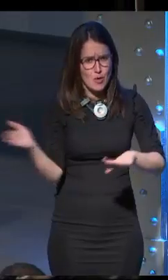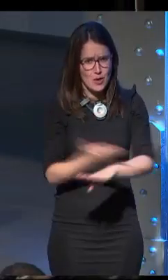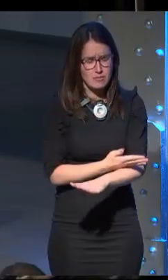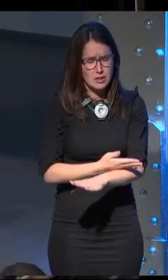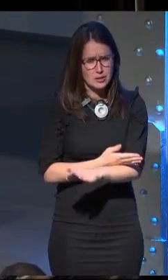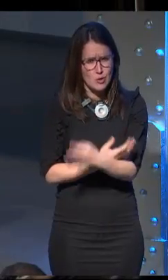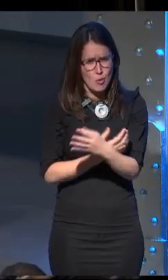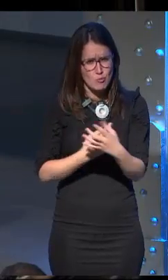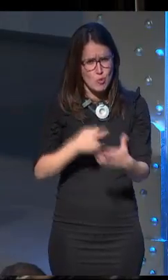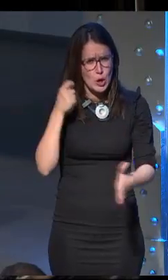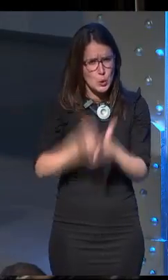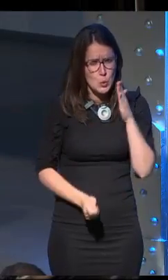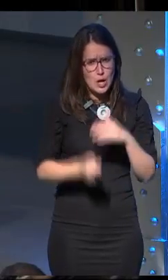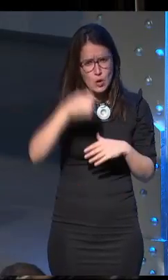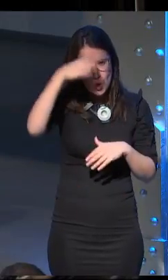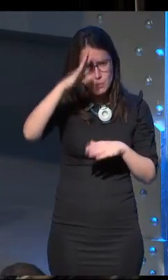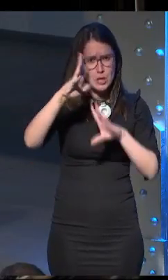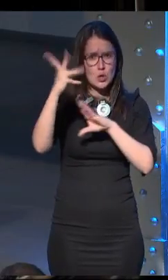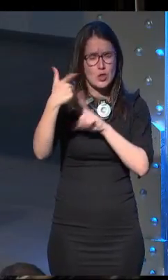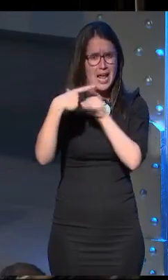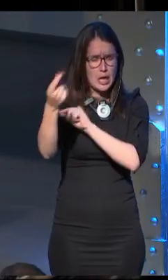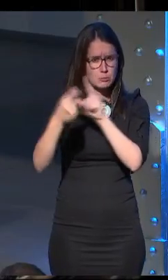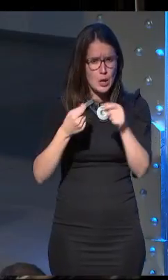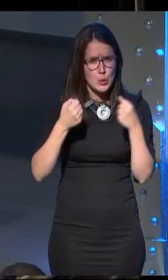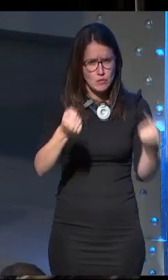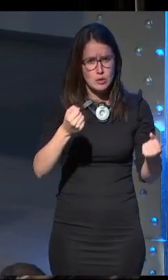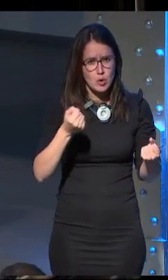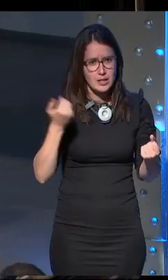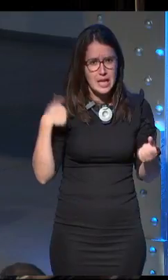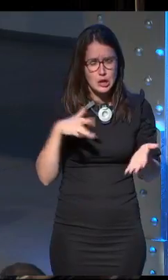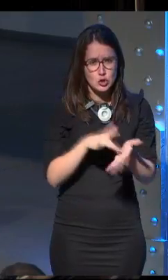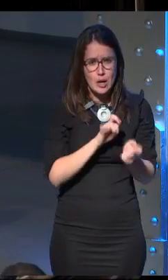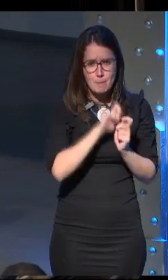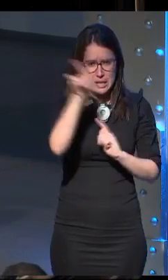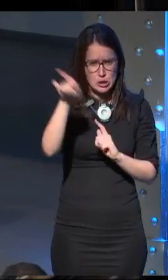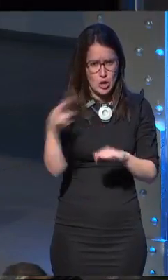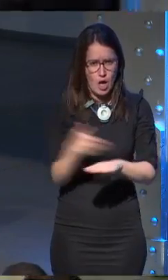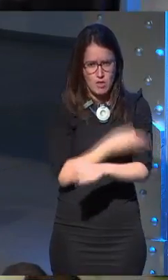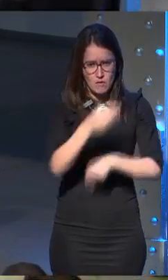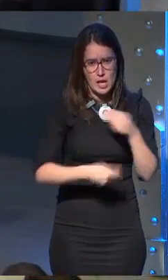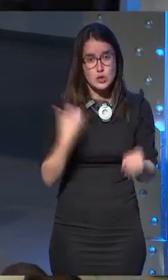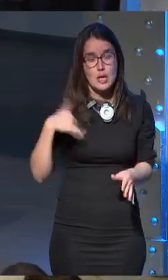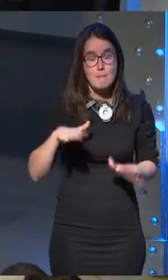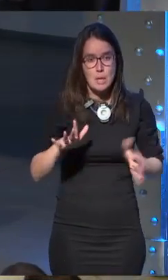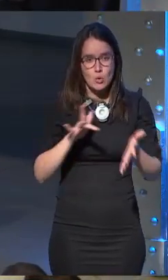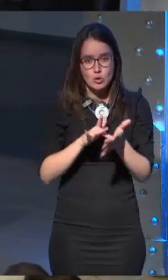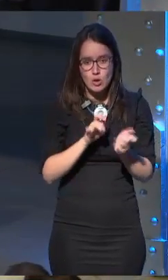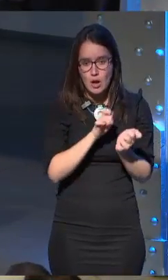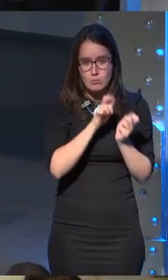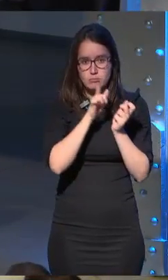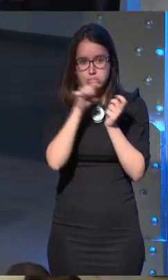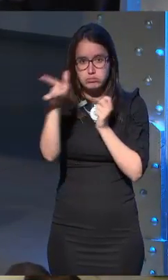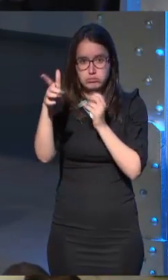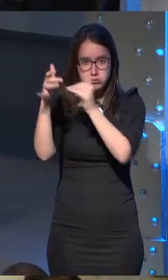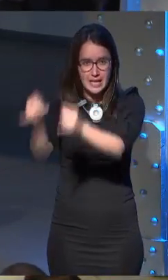going to face. There is a very hard preparation before. Your knowledge of space was very thorough because